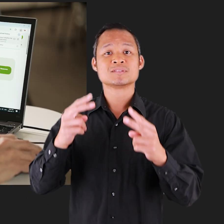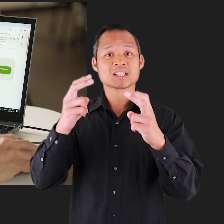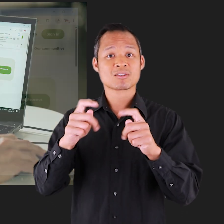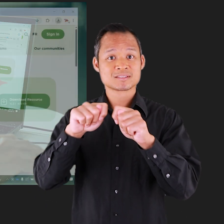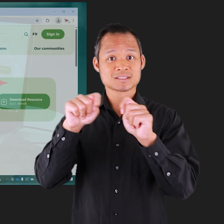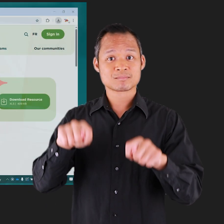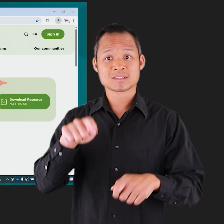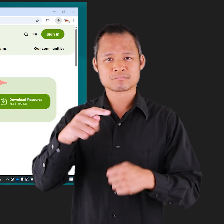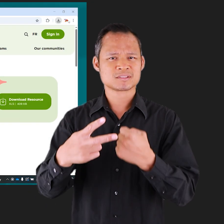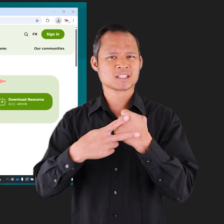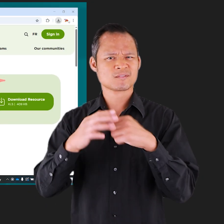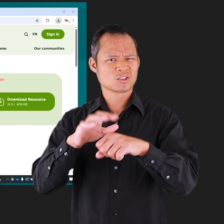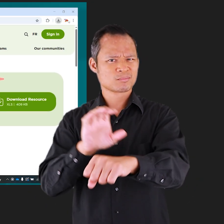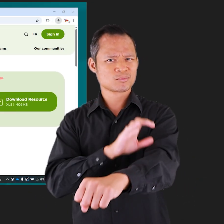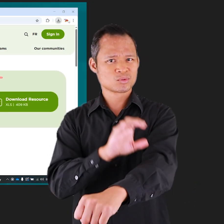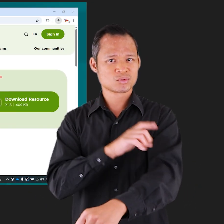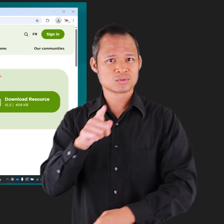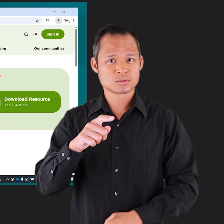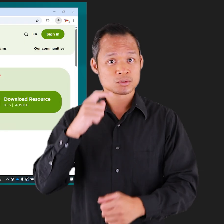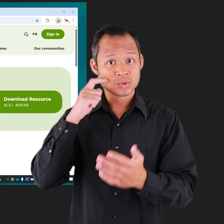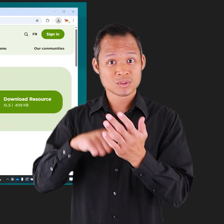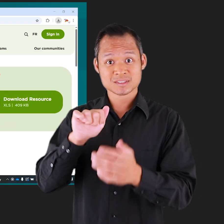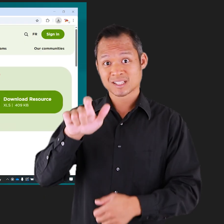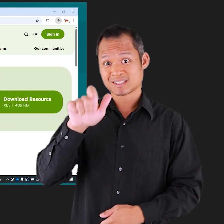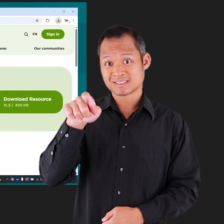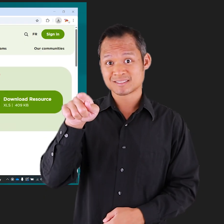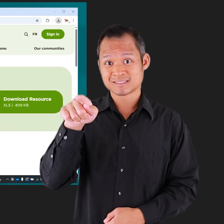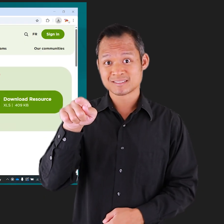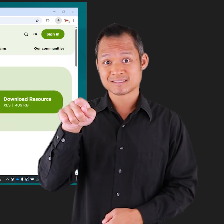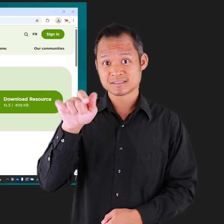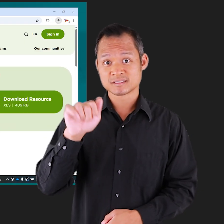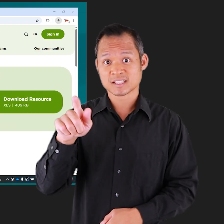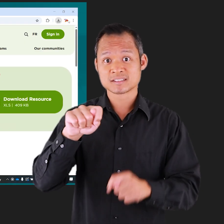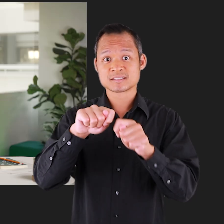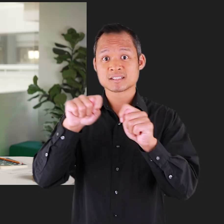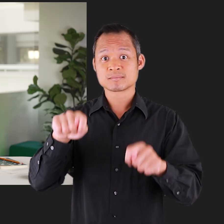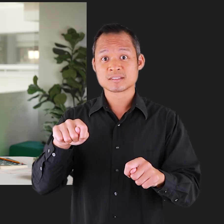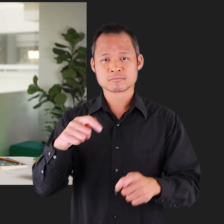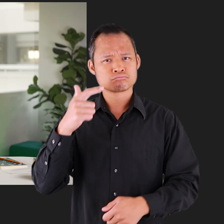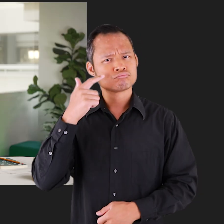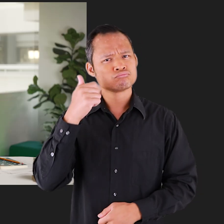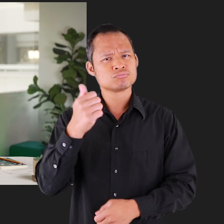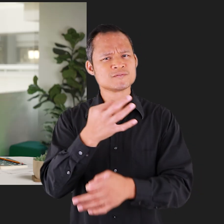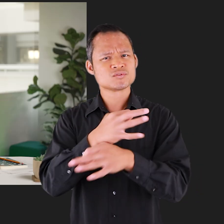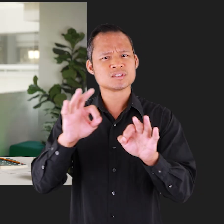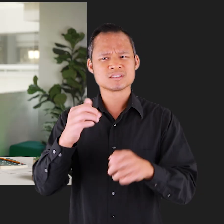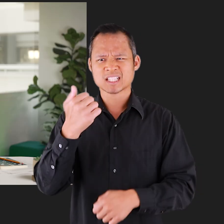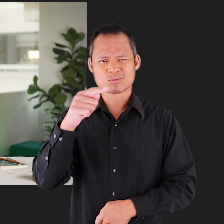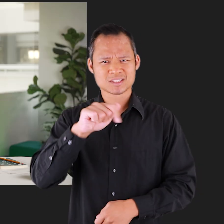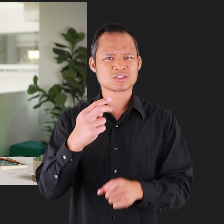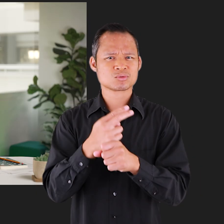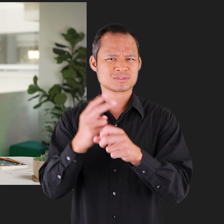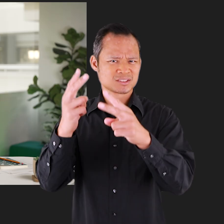computer. Notice the download button. This cash flow template is free for anyone to download and to